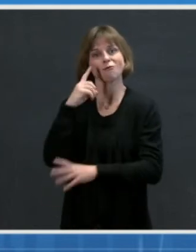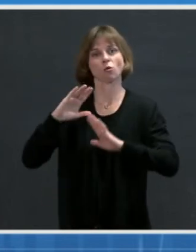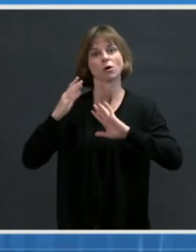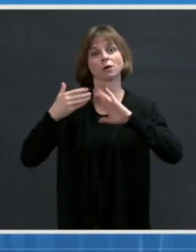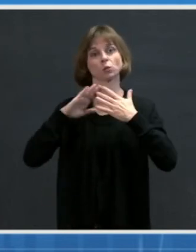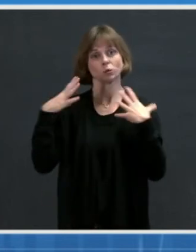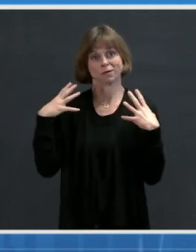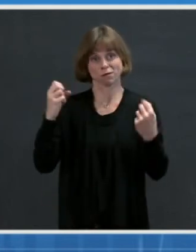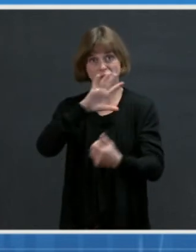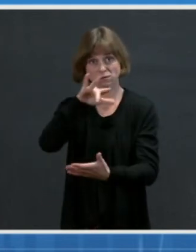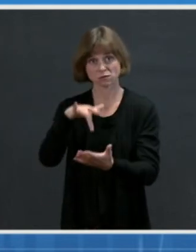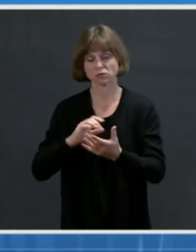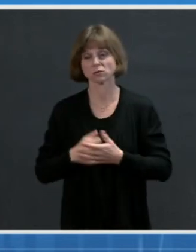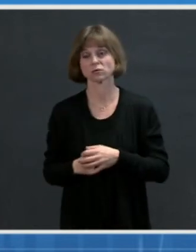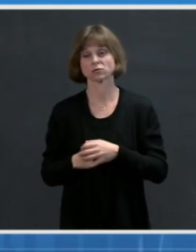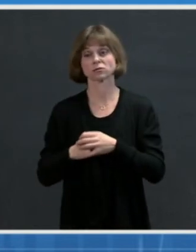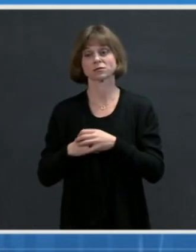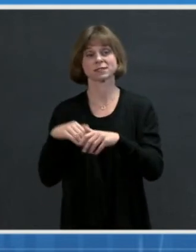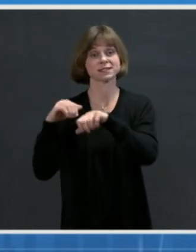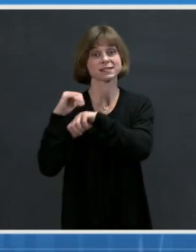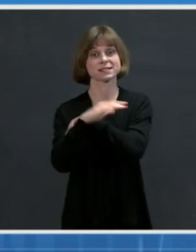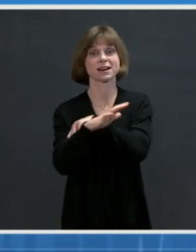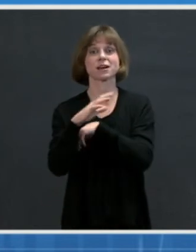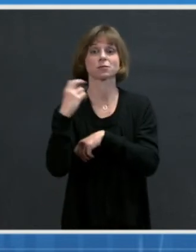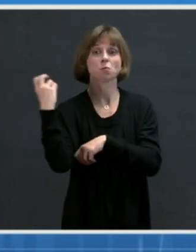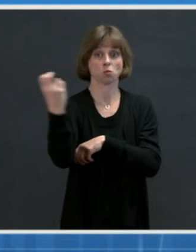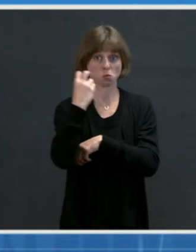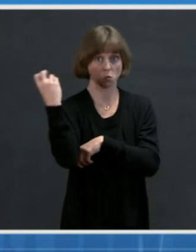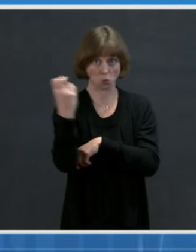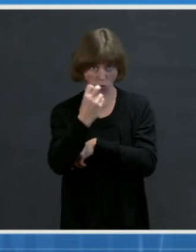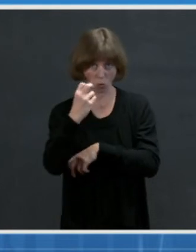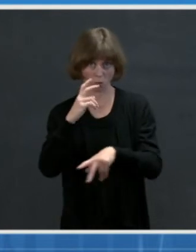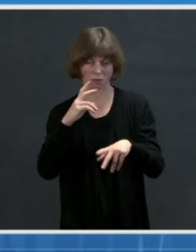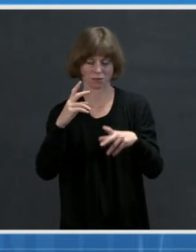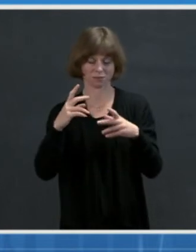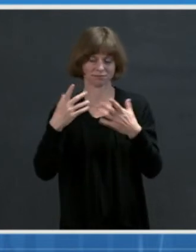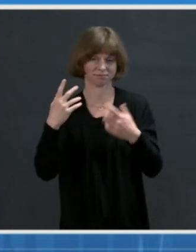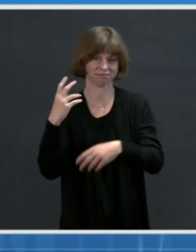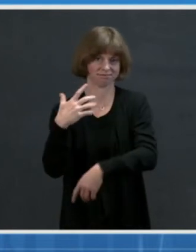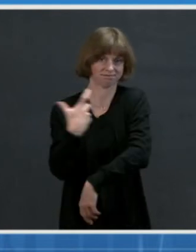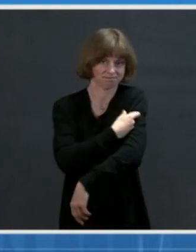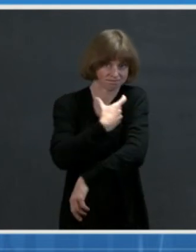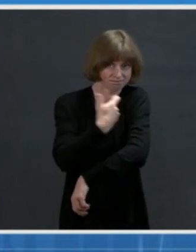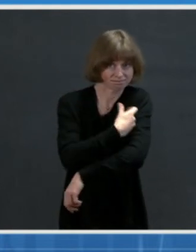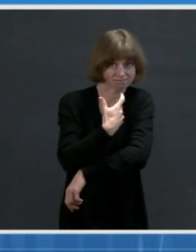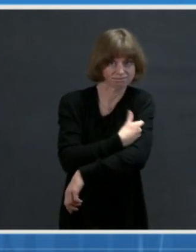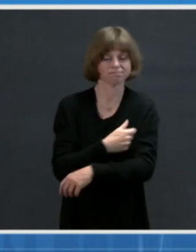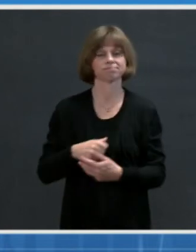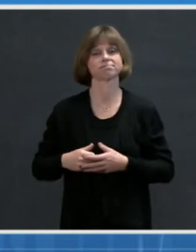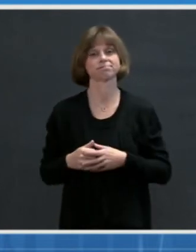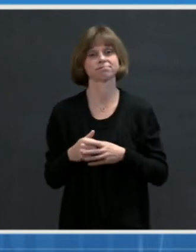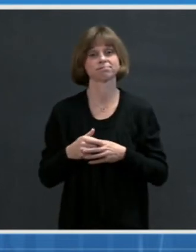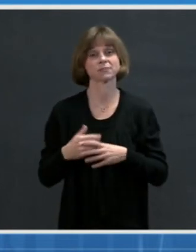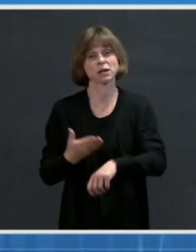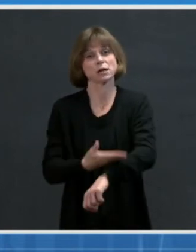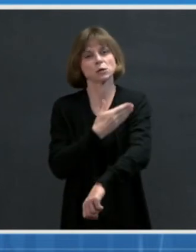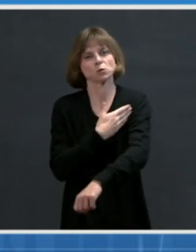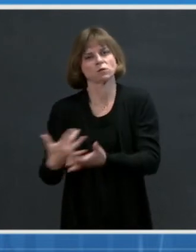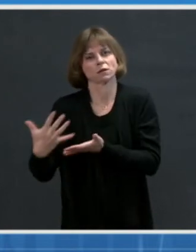mobile units to meet people where they are, and improving data collection so that we have a better understanding of